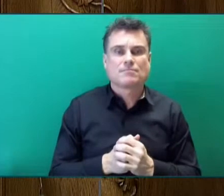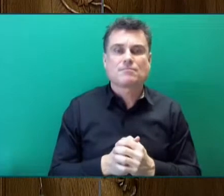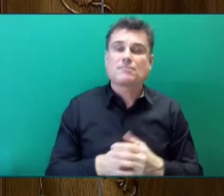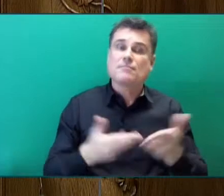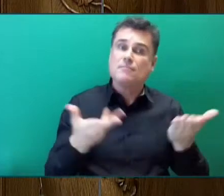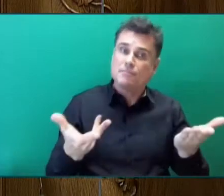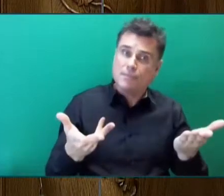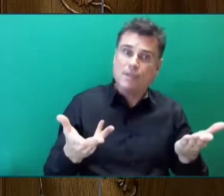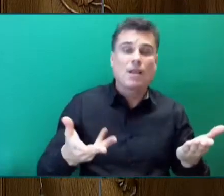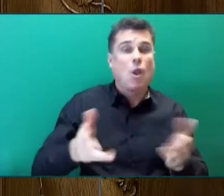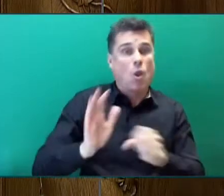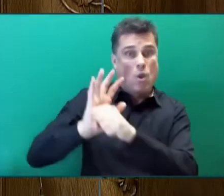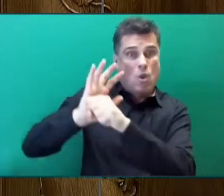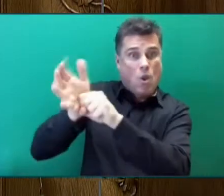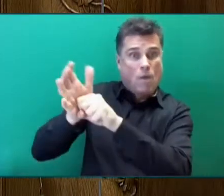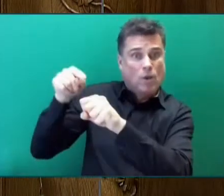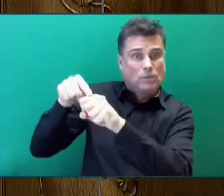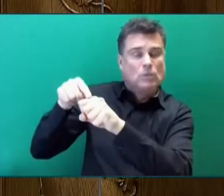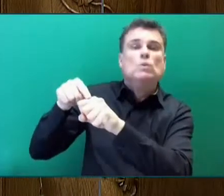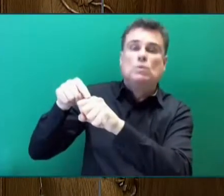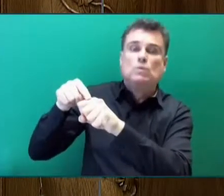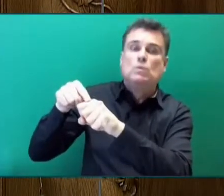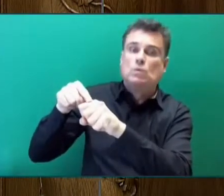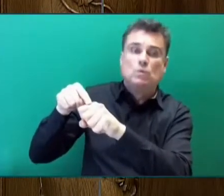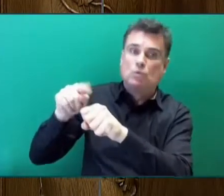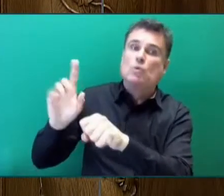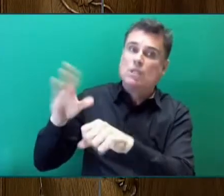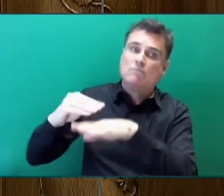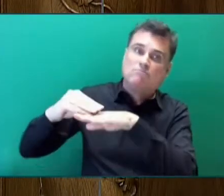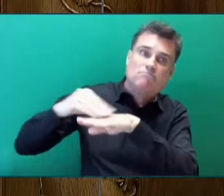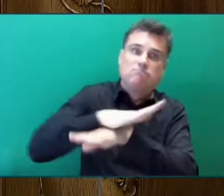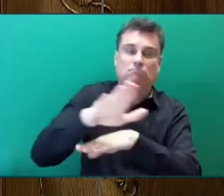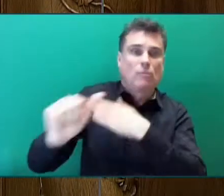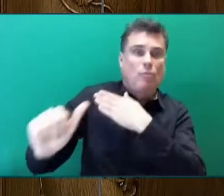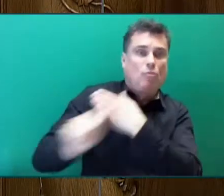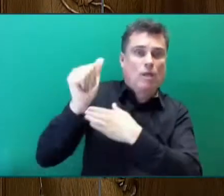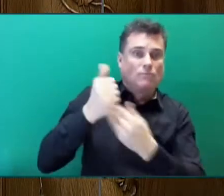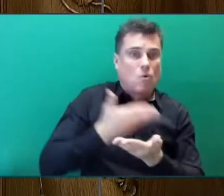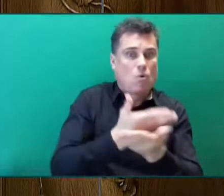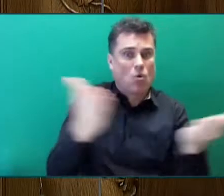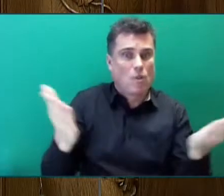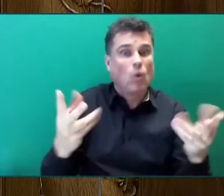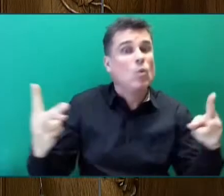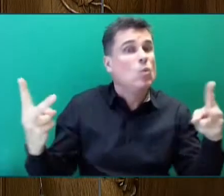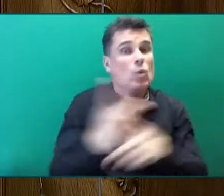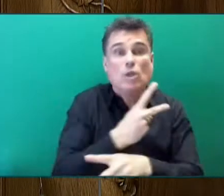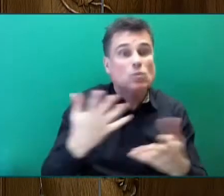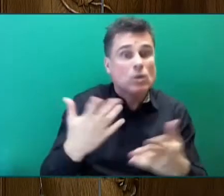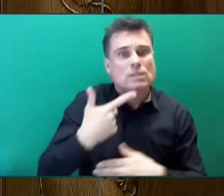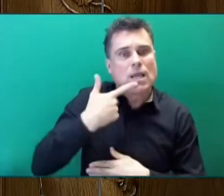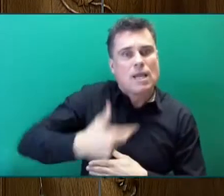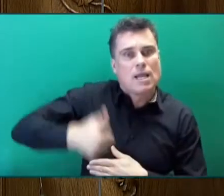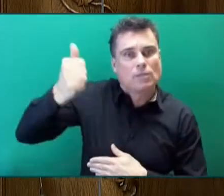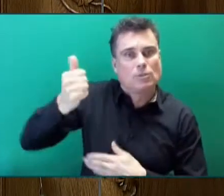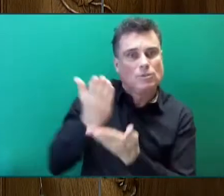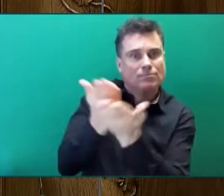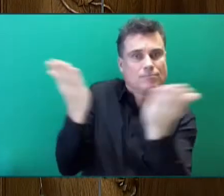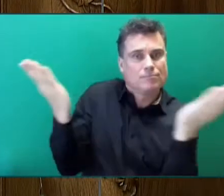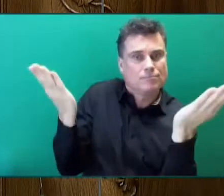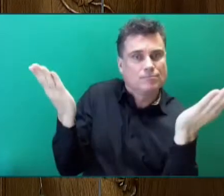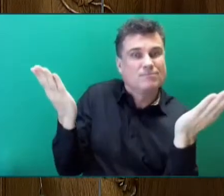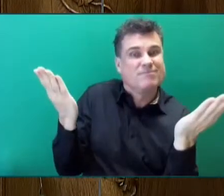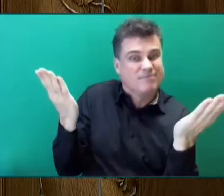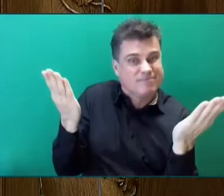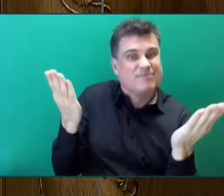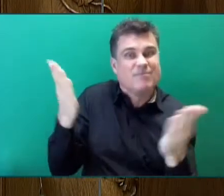Seniors infected by COVID-19 are more likely to end up in the hospital, and sadly, much more likely to die from it